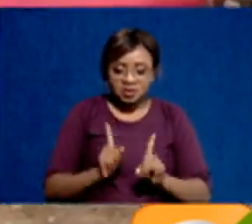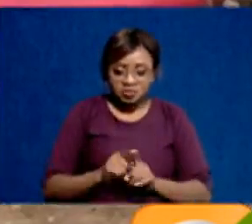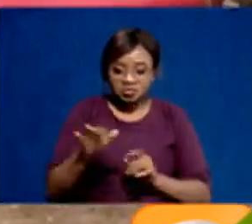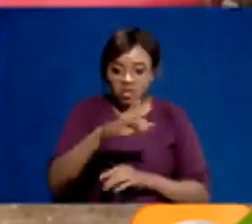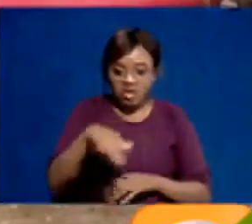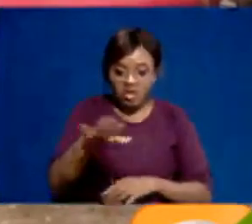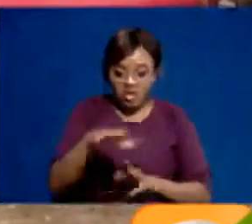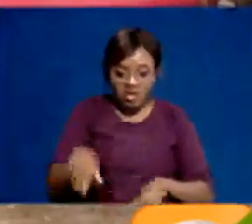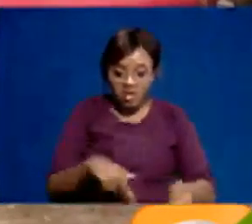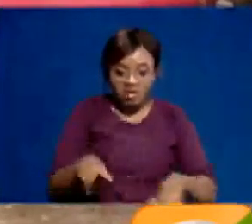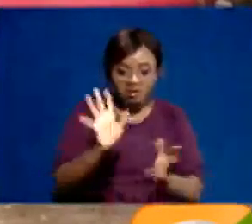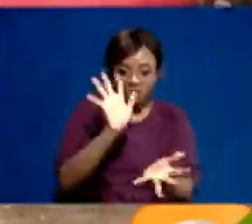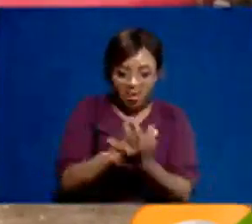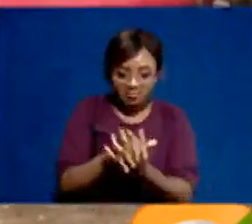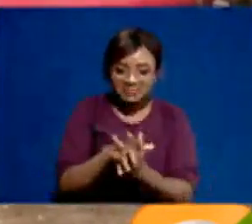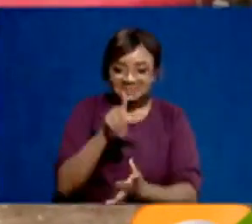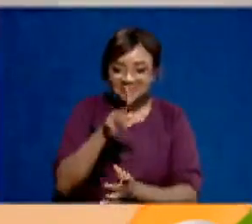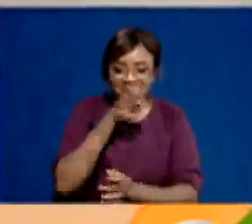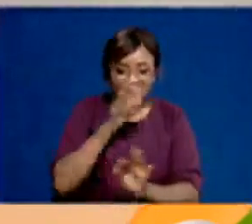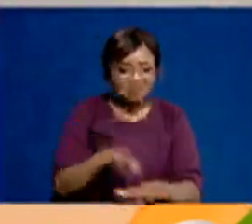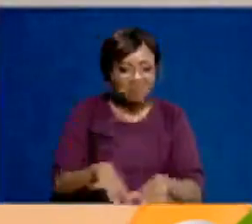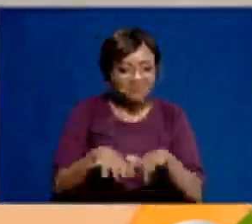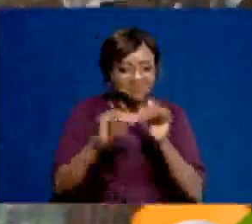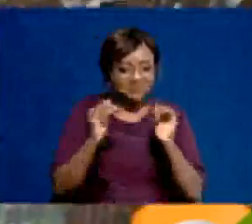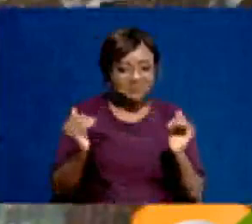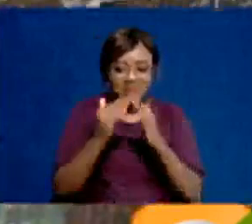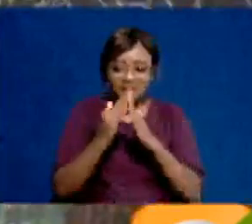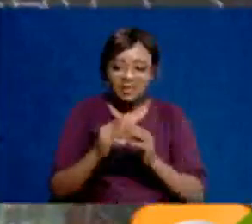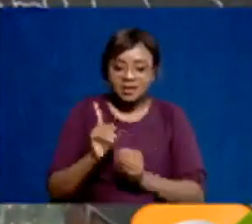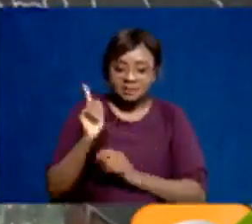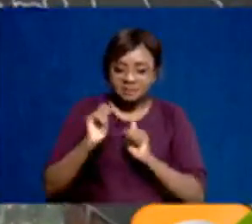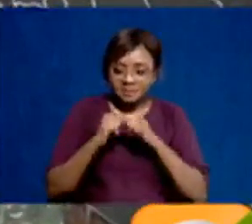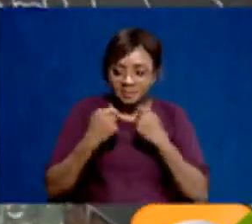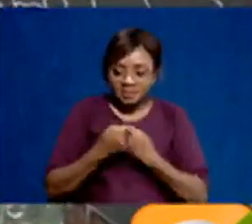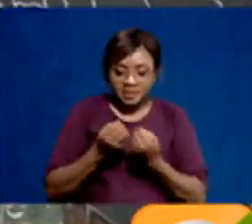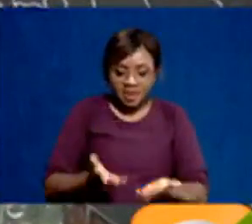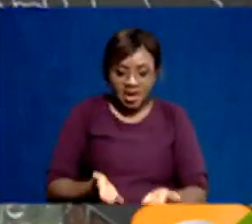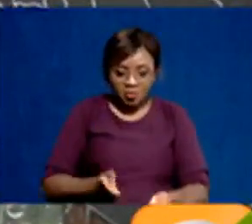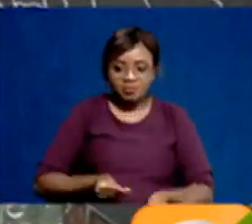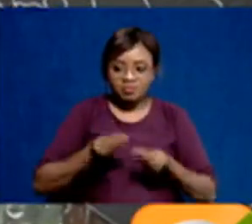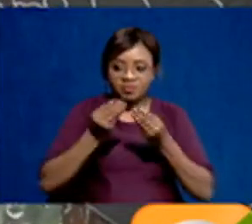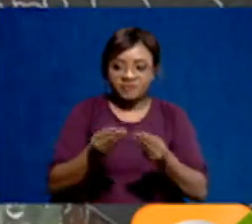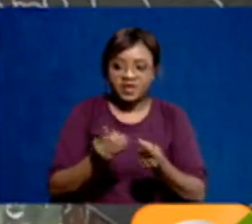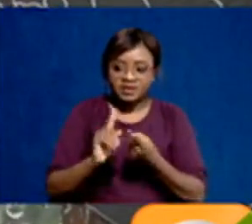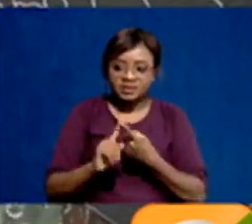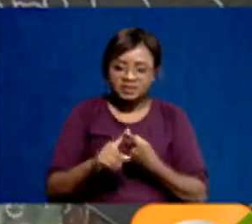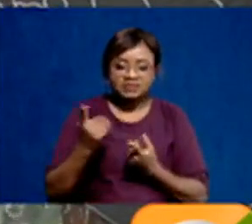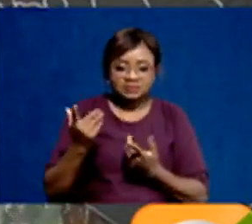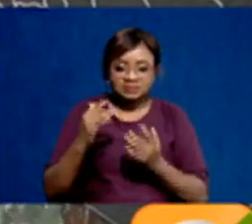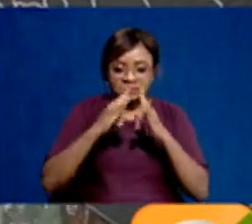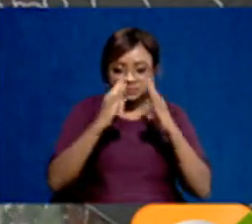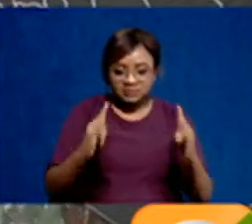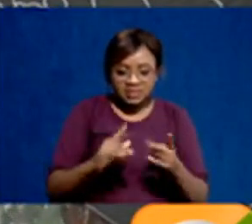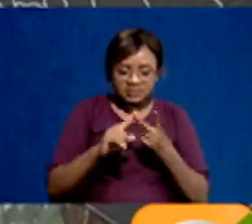River County, which was hardest hit by the floods, the disaster response team has provided iron sheets, tents, beddings